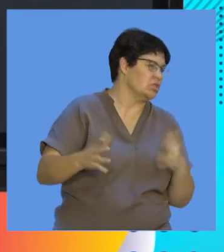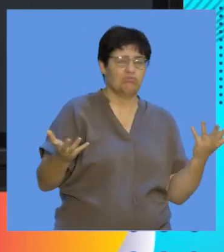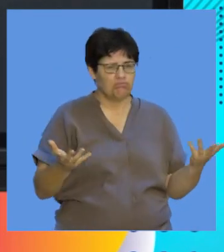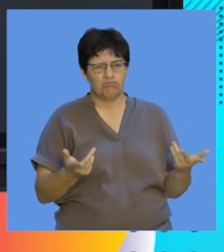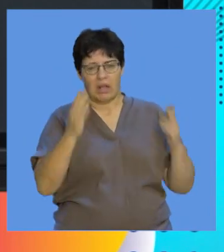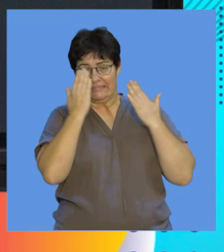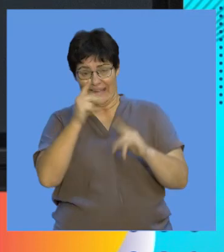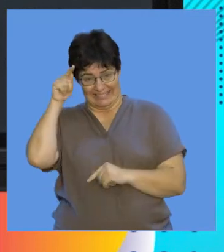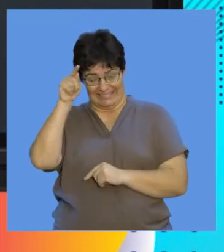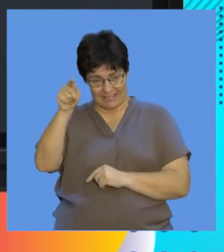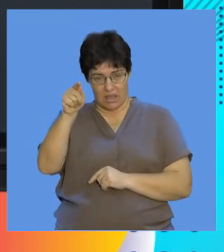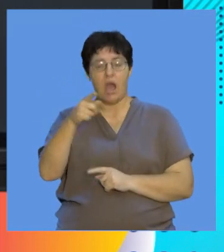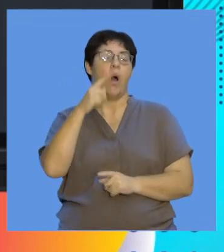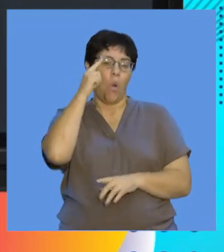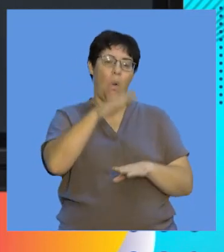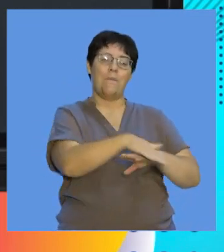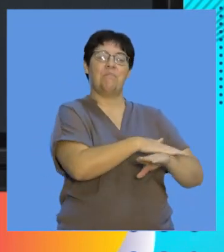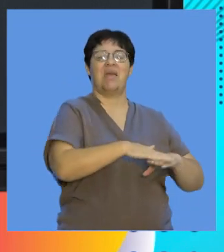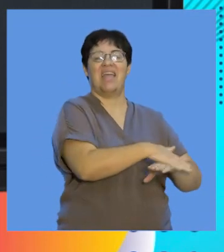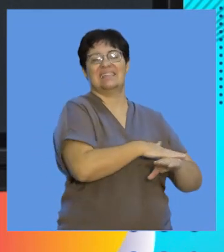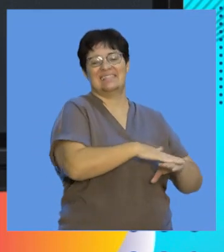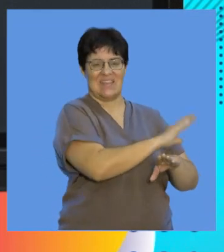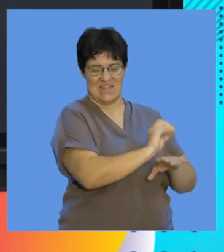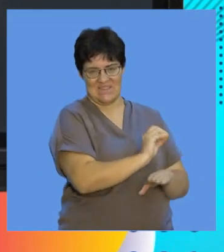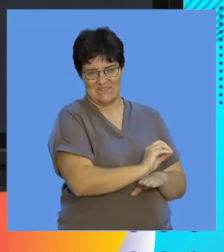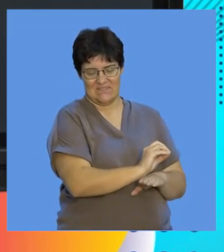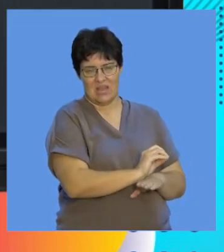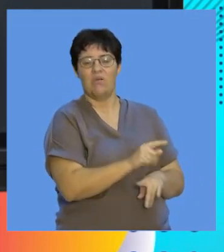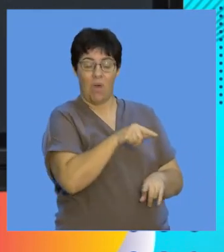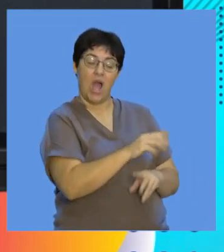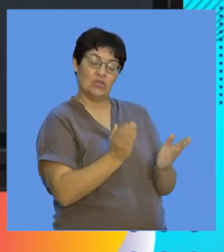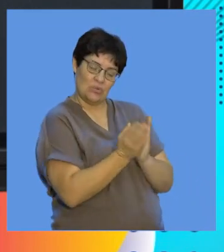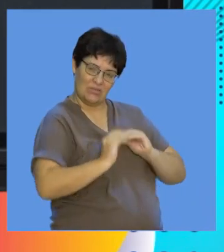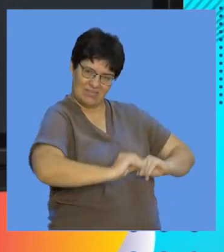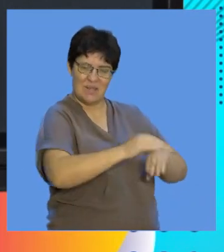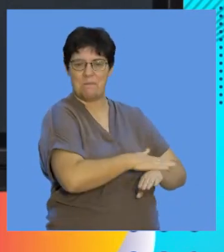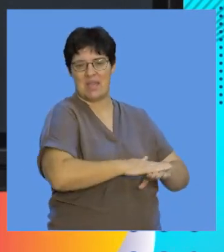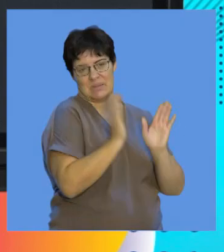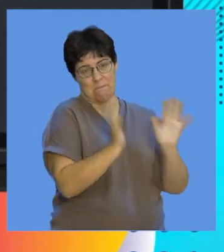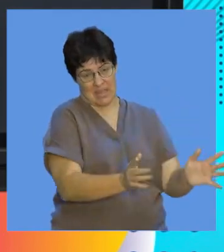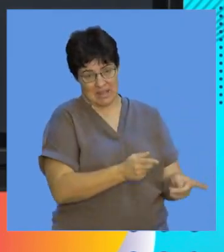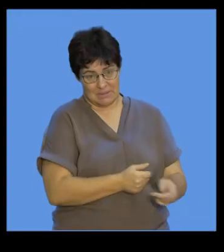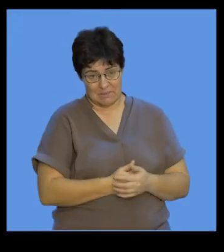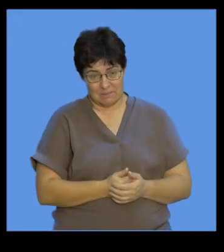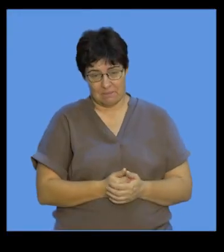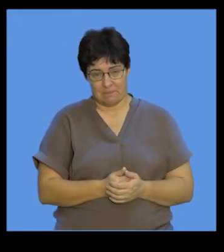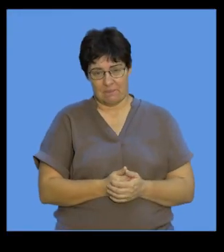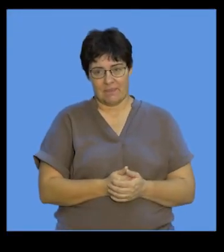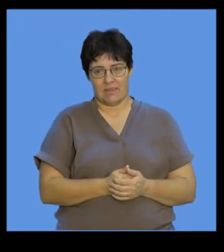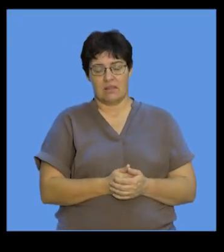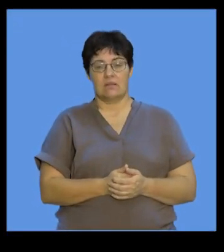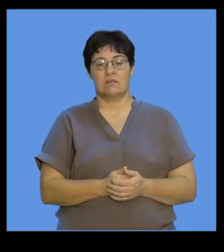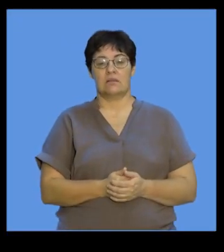whatever, you have the foundation that they can then add on to, okay? By